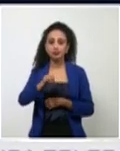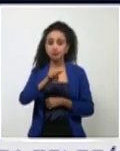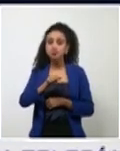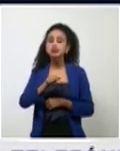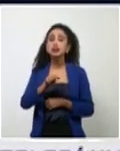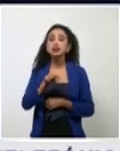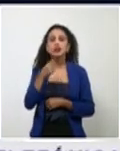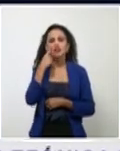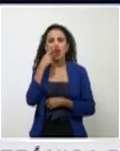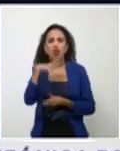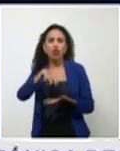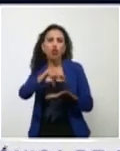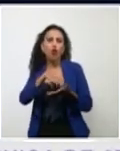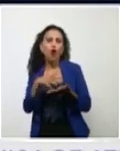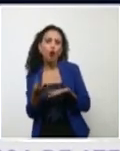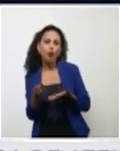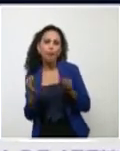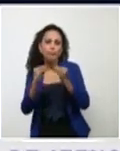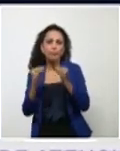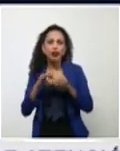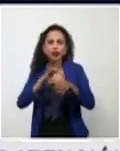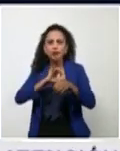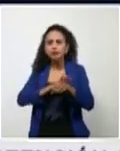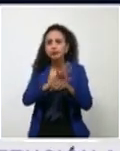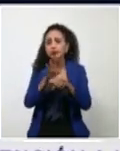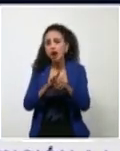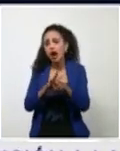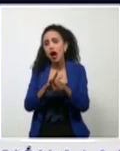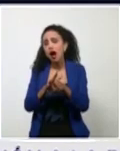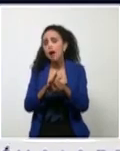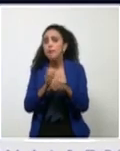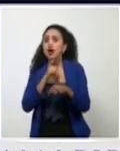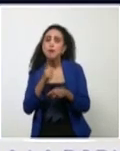country or with a person who has come from abroad.